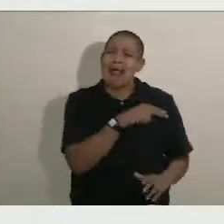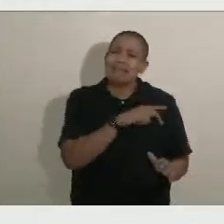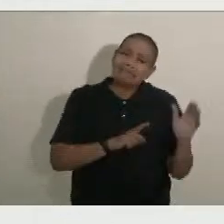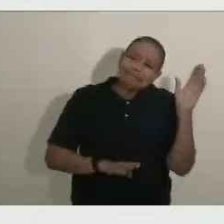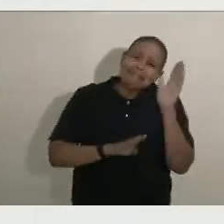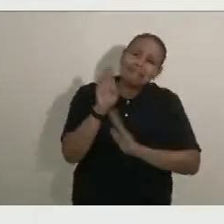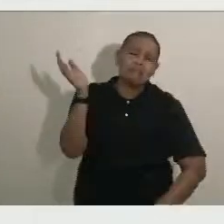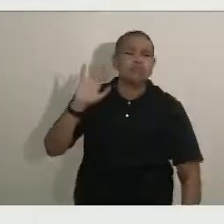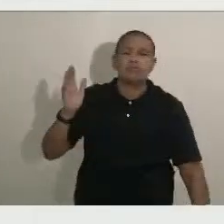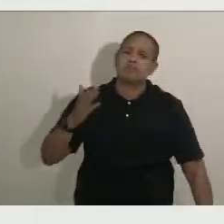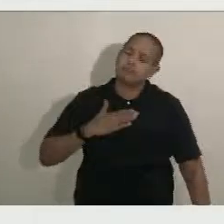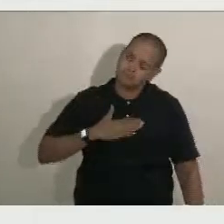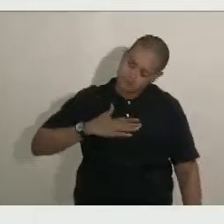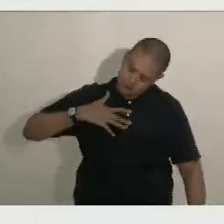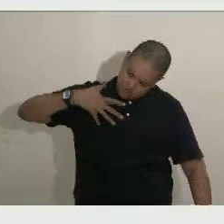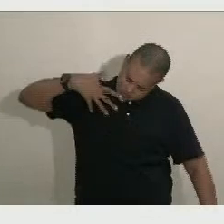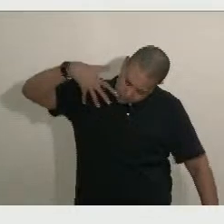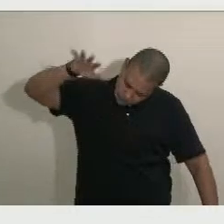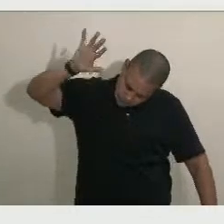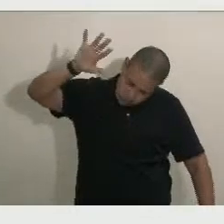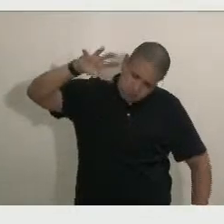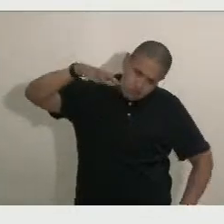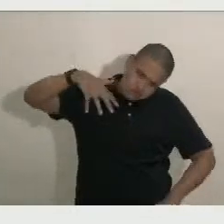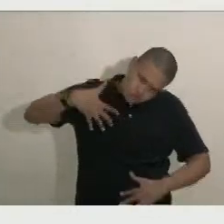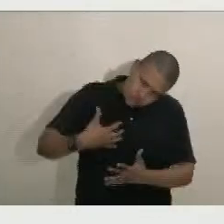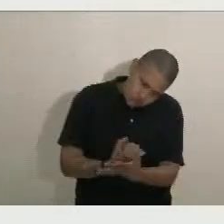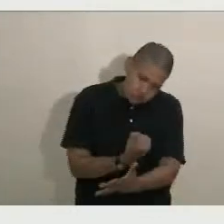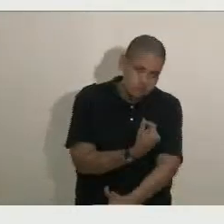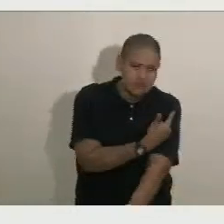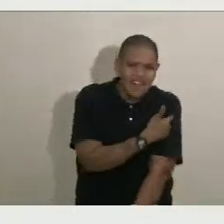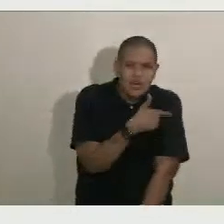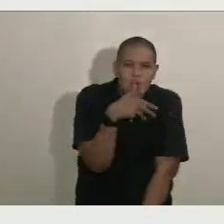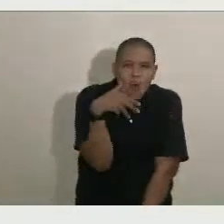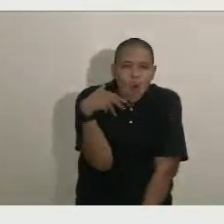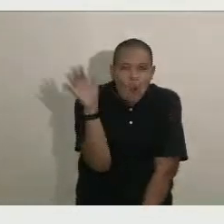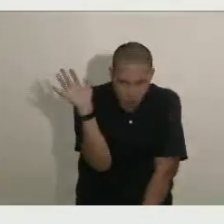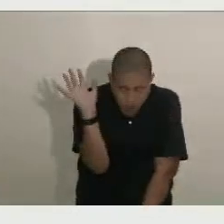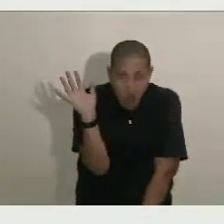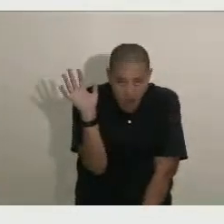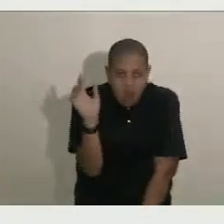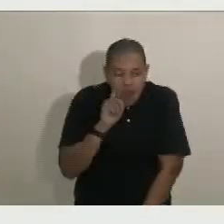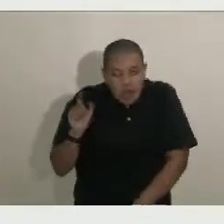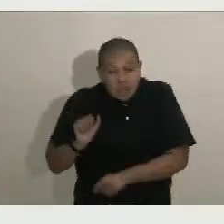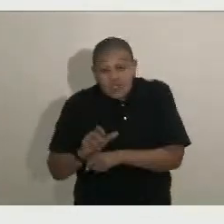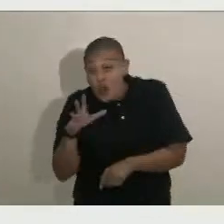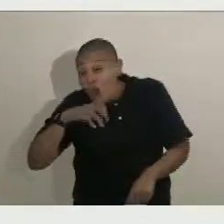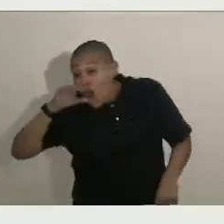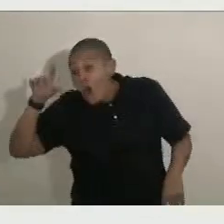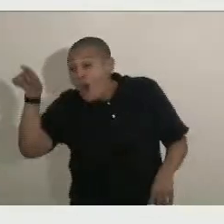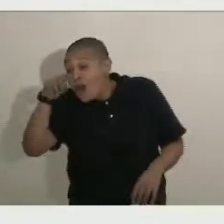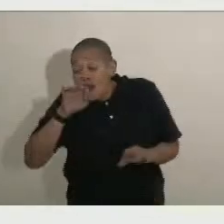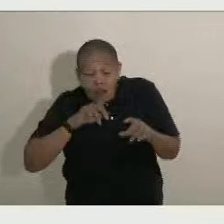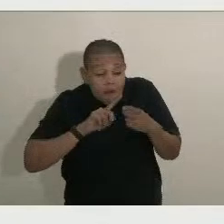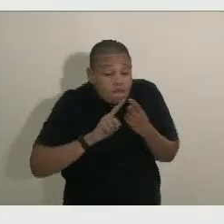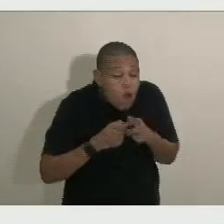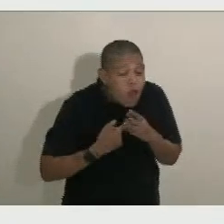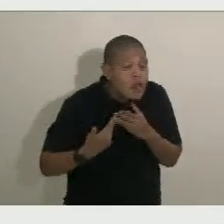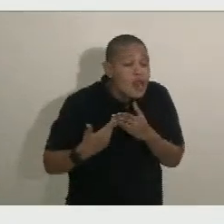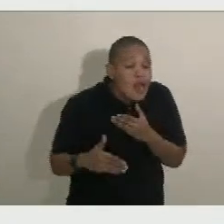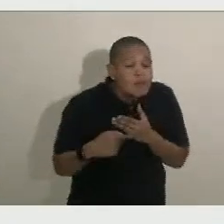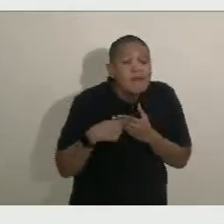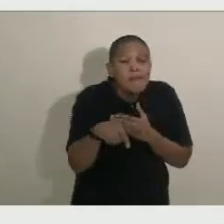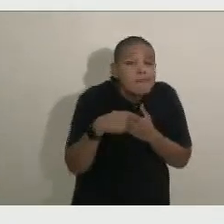up. Please get vaccinated and ensure that your elderly relatives, friends, neighbors